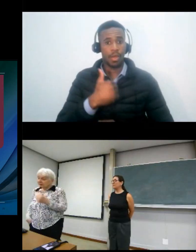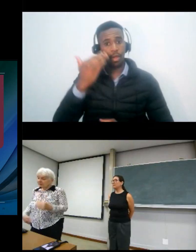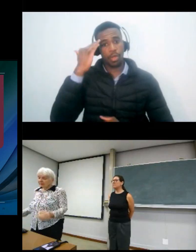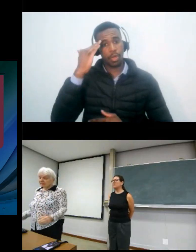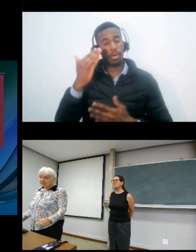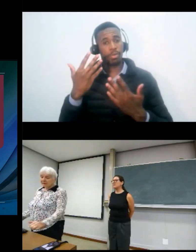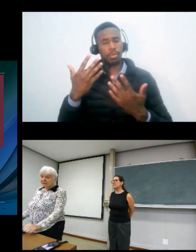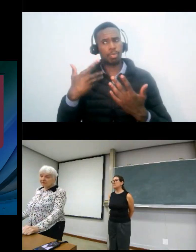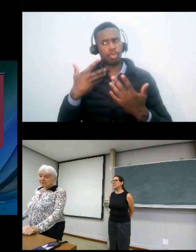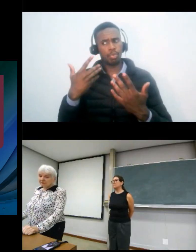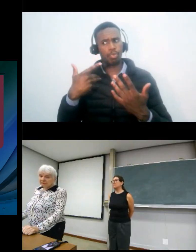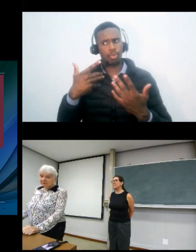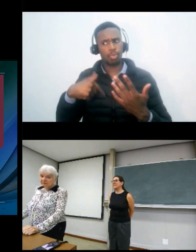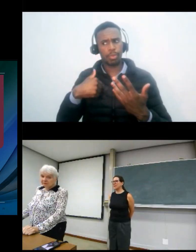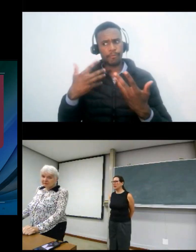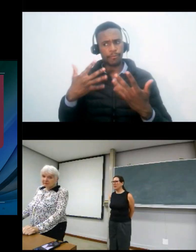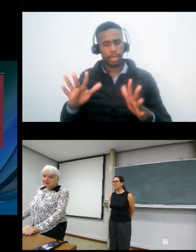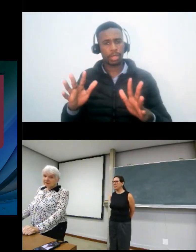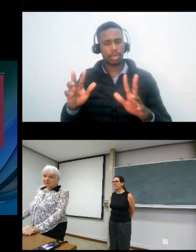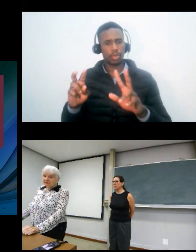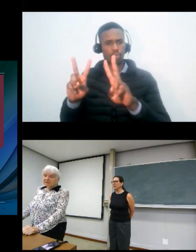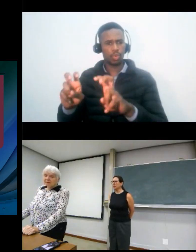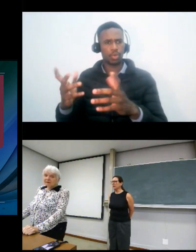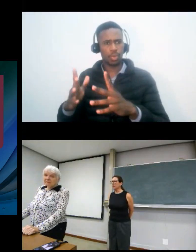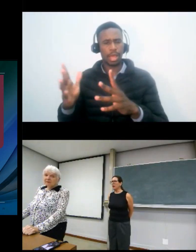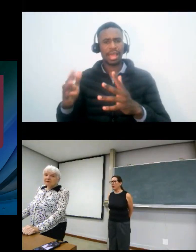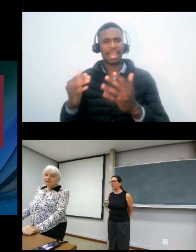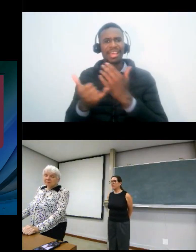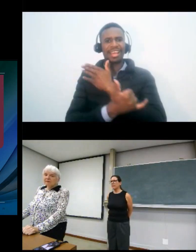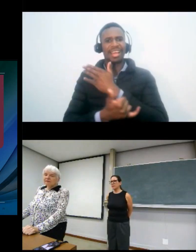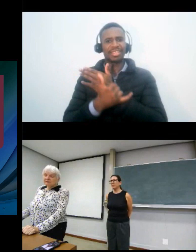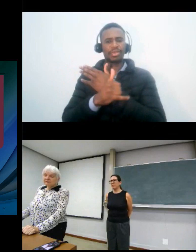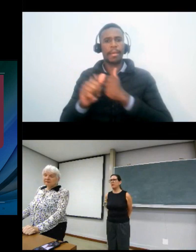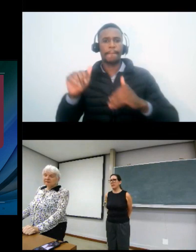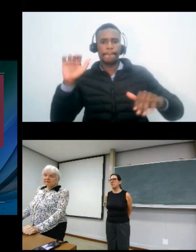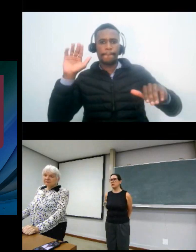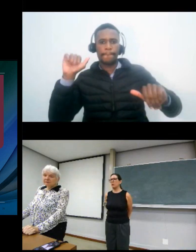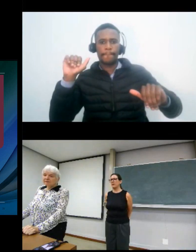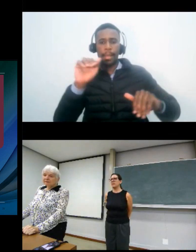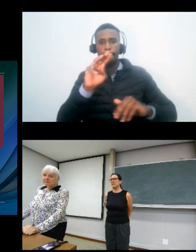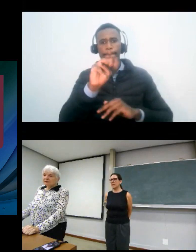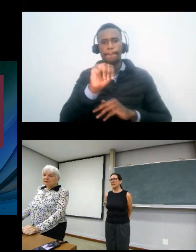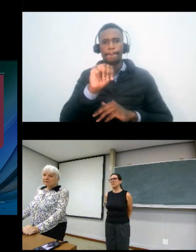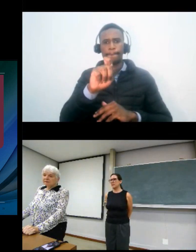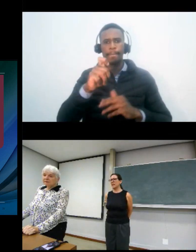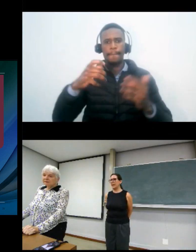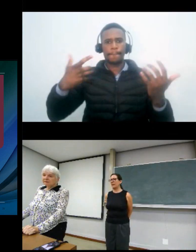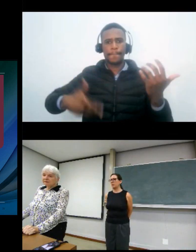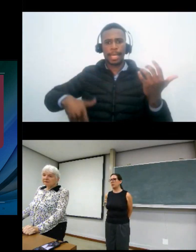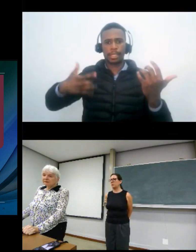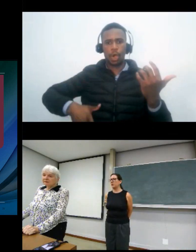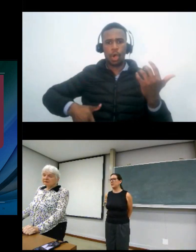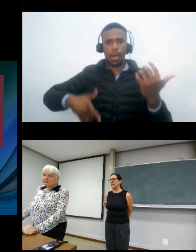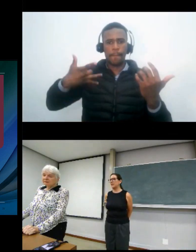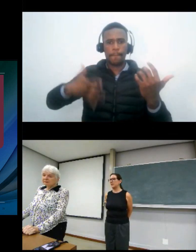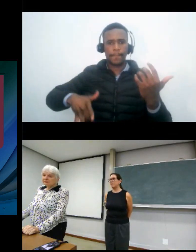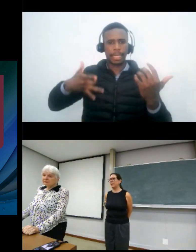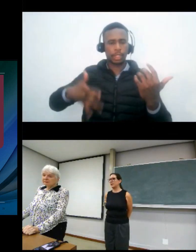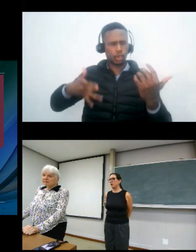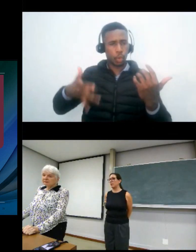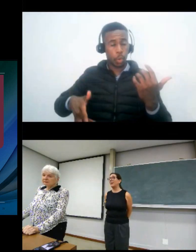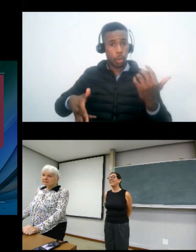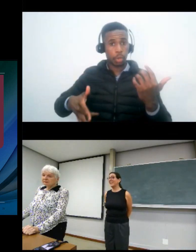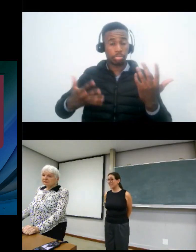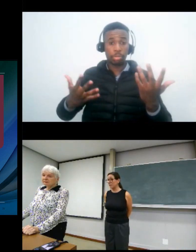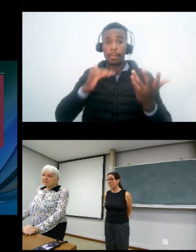done in Mexico, I think, on this very question, whether the size of the sign language community has